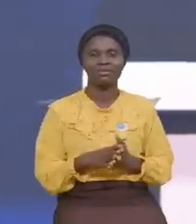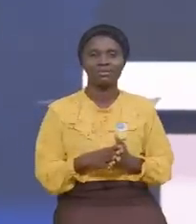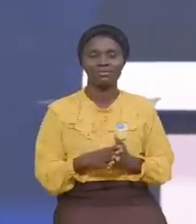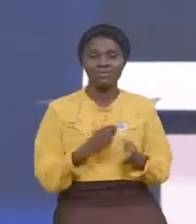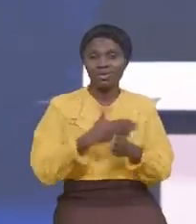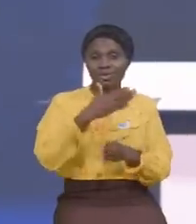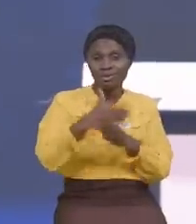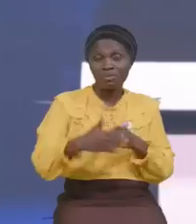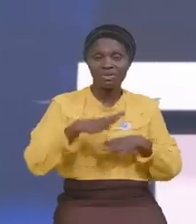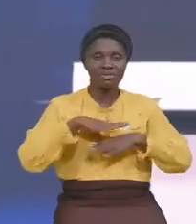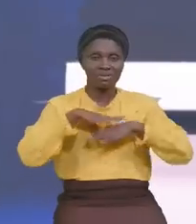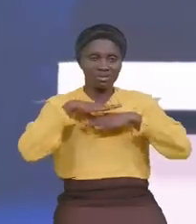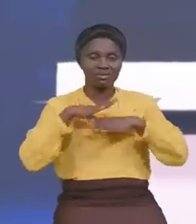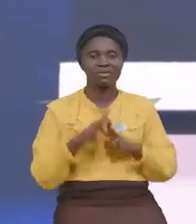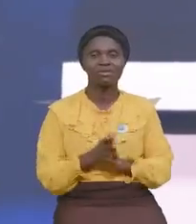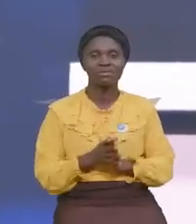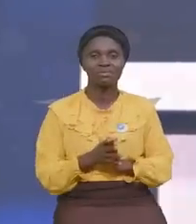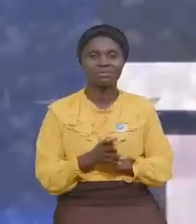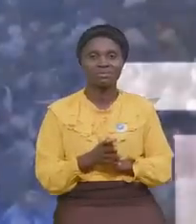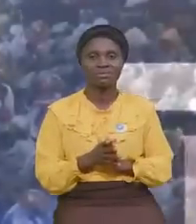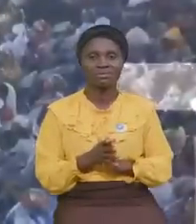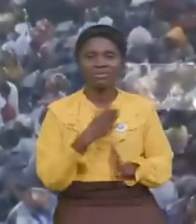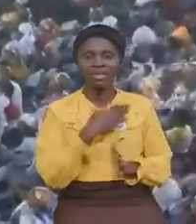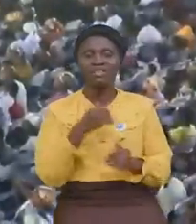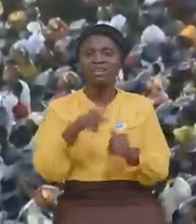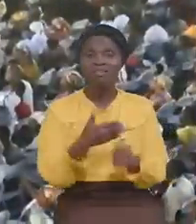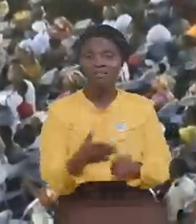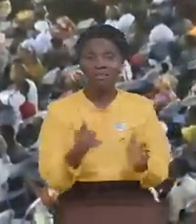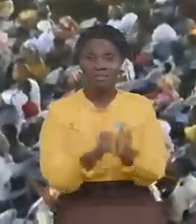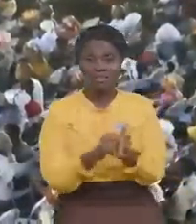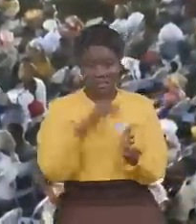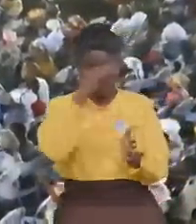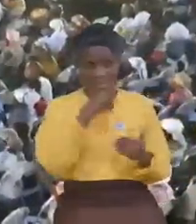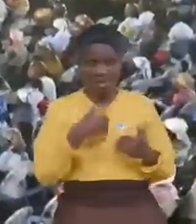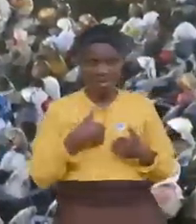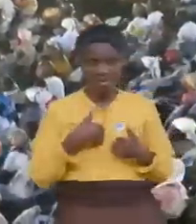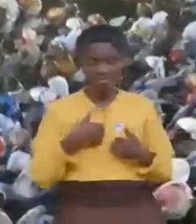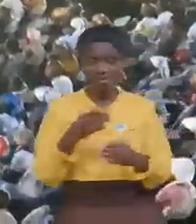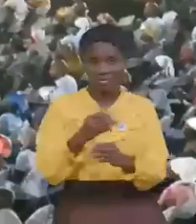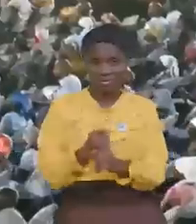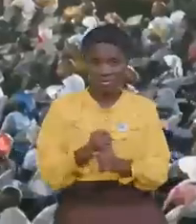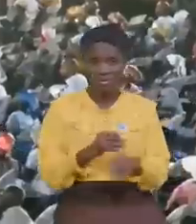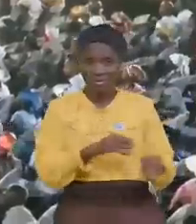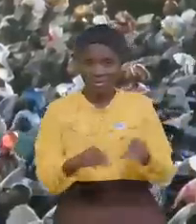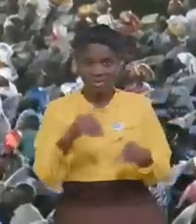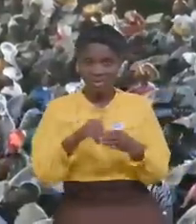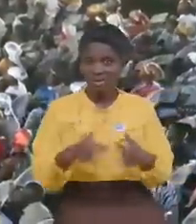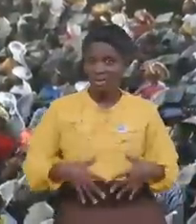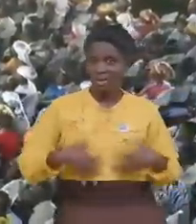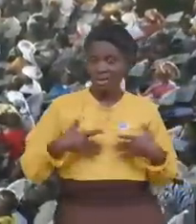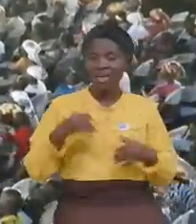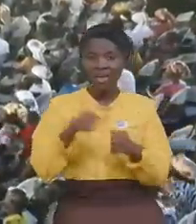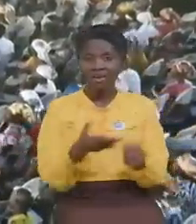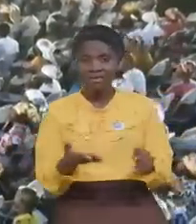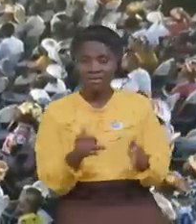complete satisfaction. And everything he had sought in life, and everything he did in life, and everything he had in